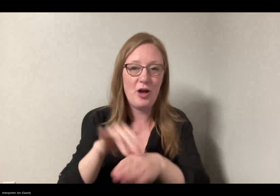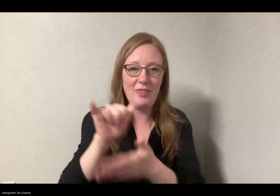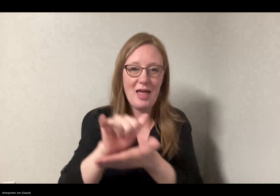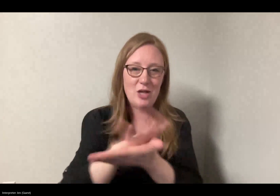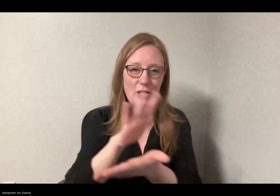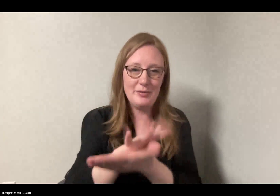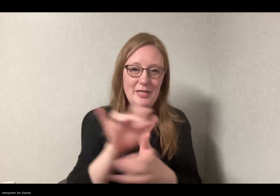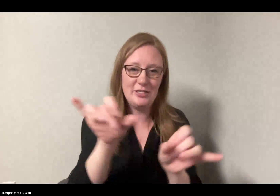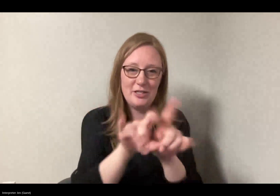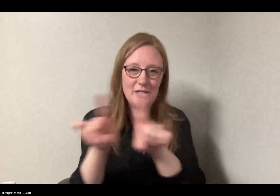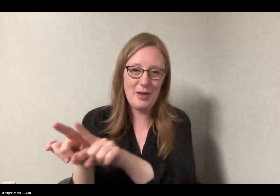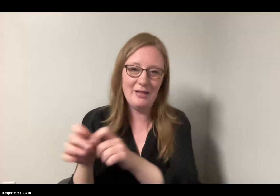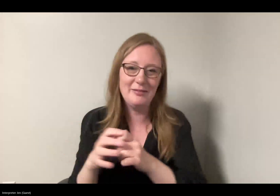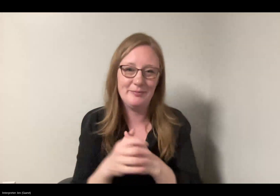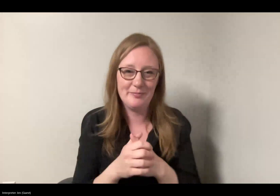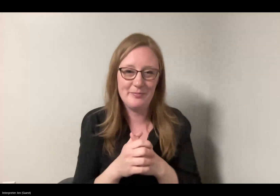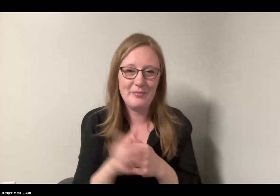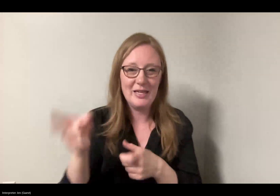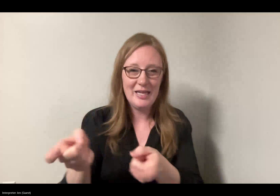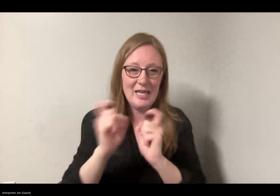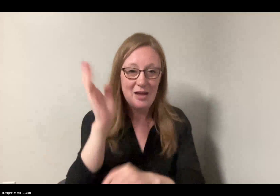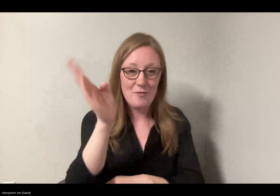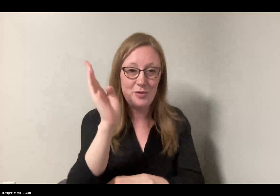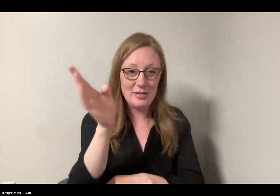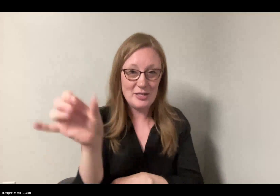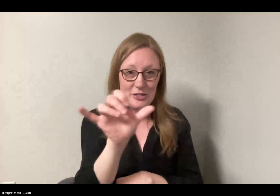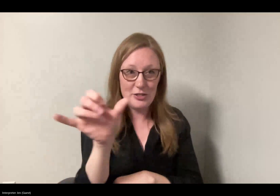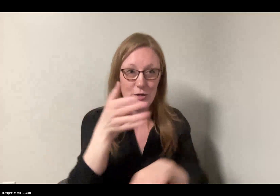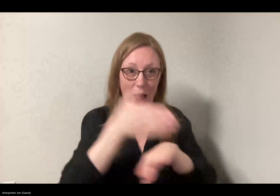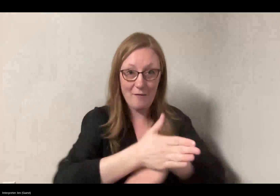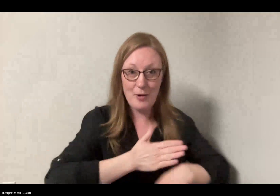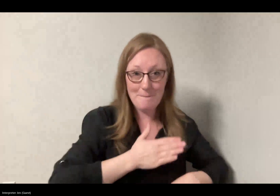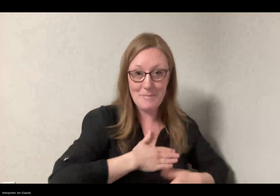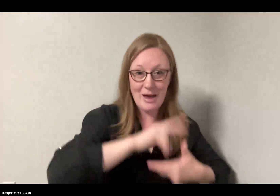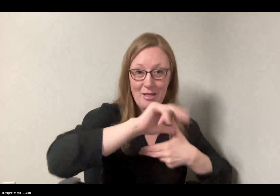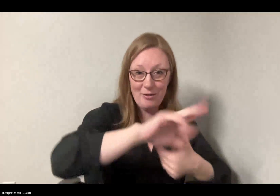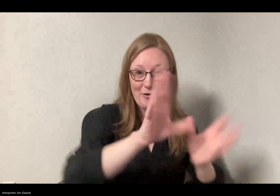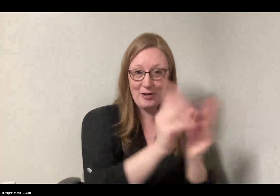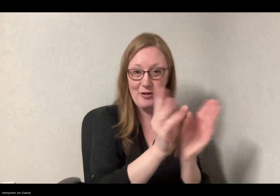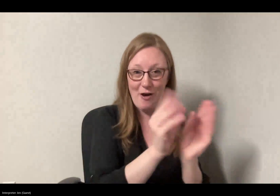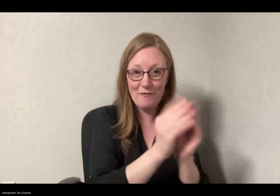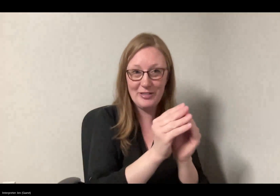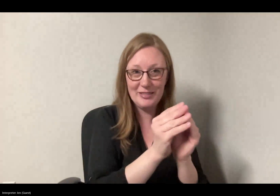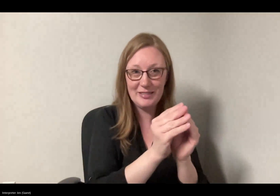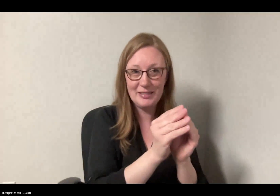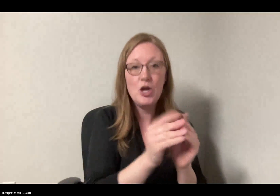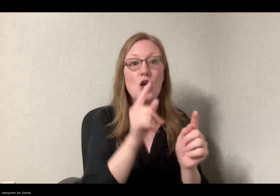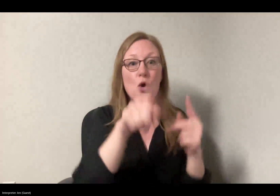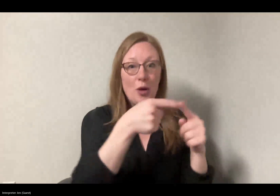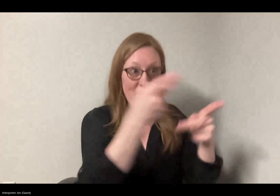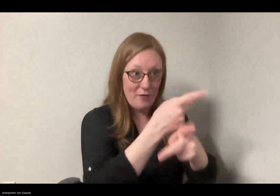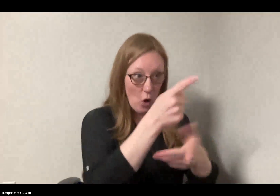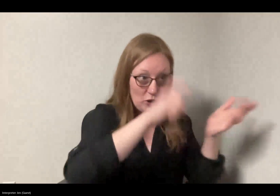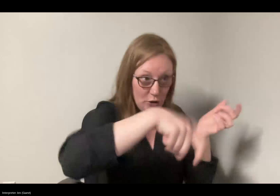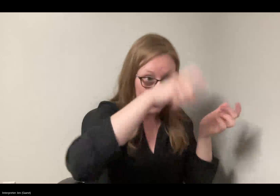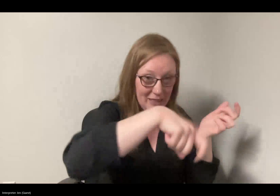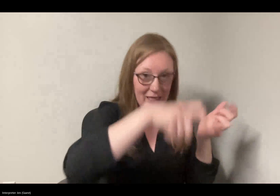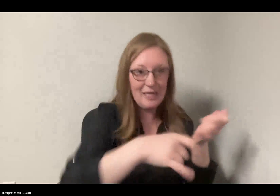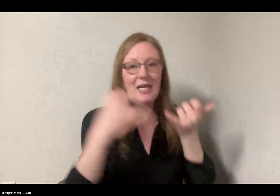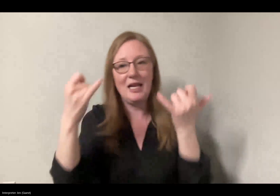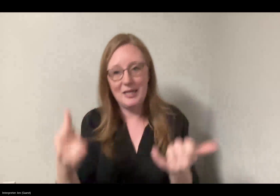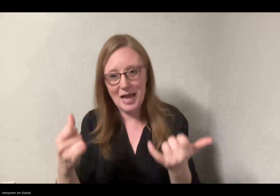well. And he gave a presentation after mine at the hurricane conference, which talks about once you figure out what you need, now you